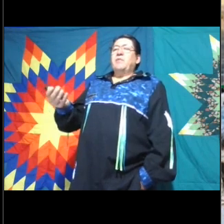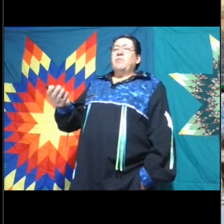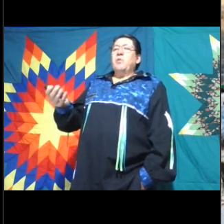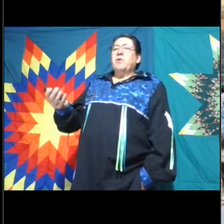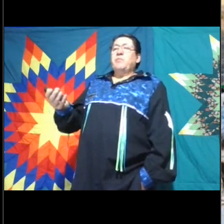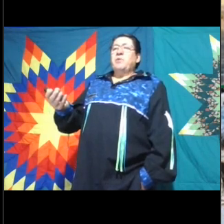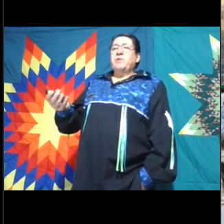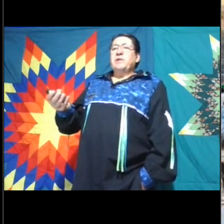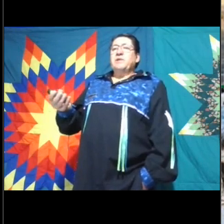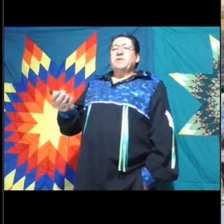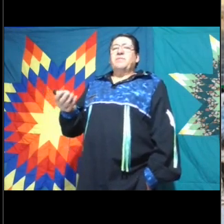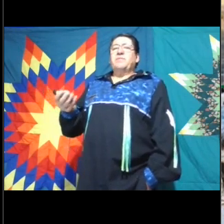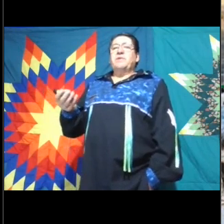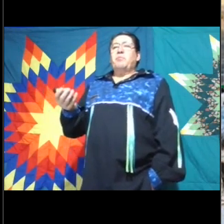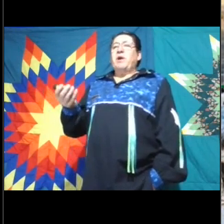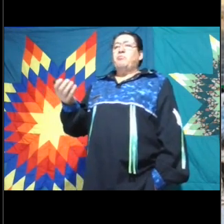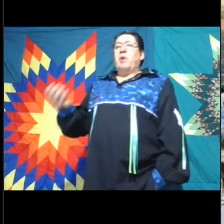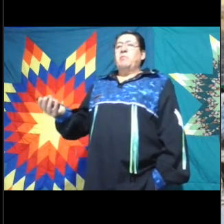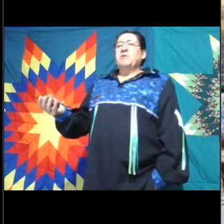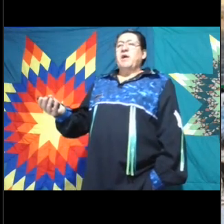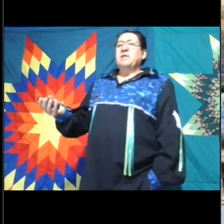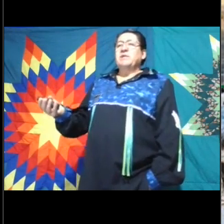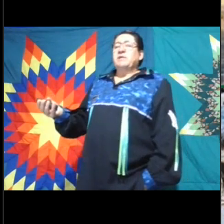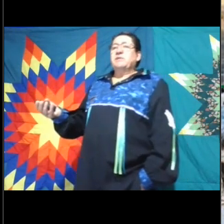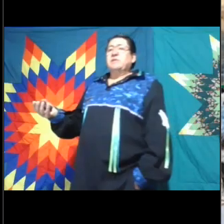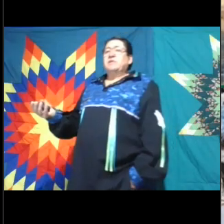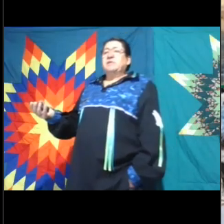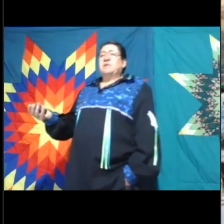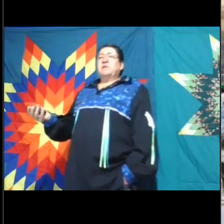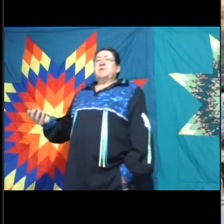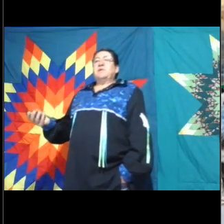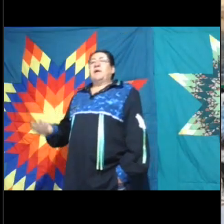lot of the remote communities are serviced by public transit.